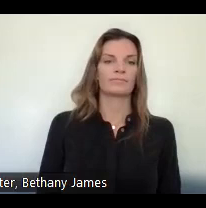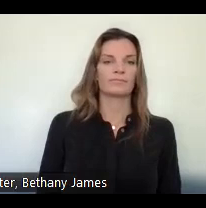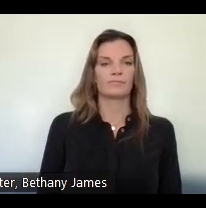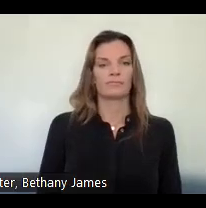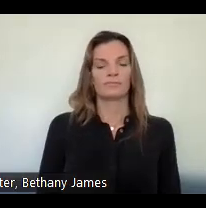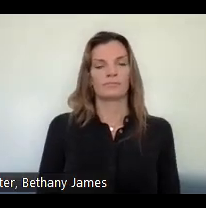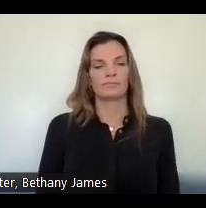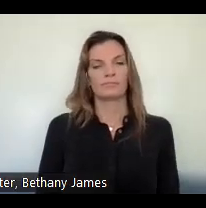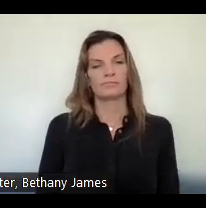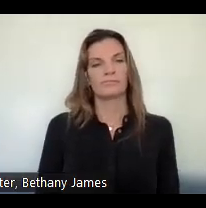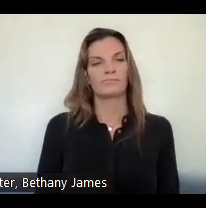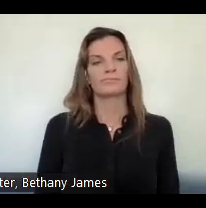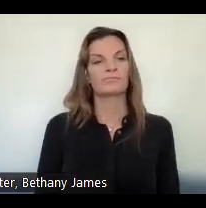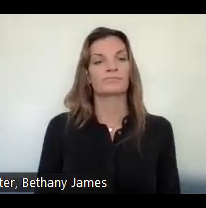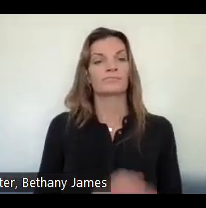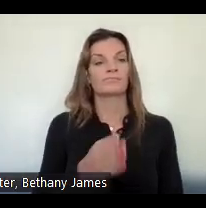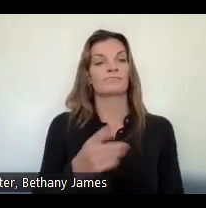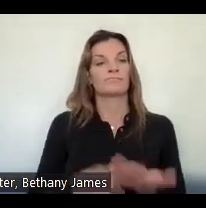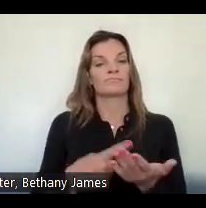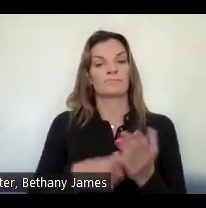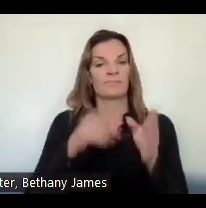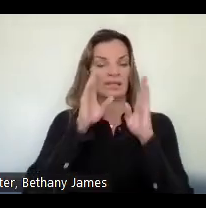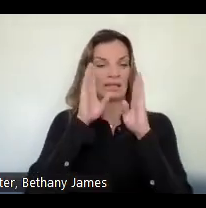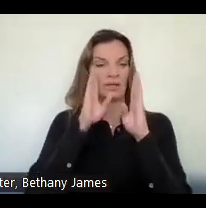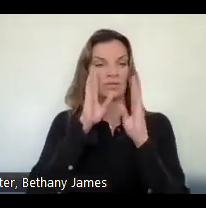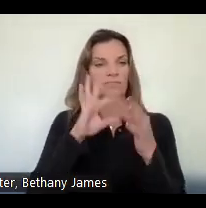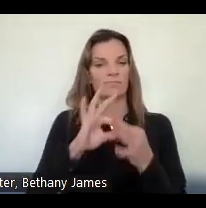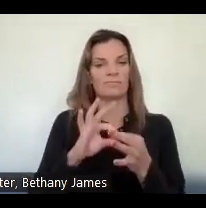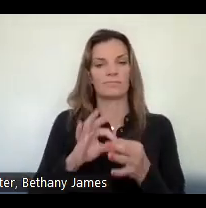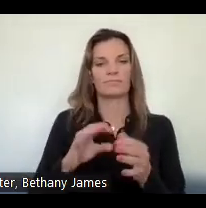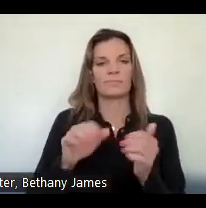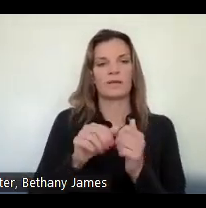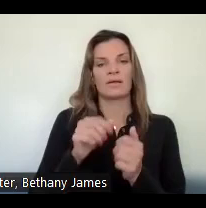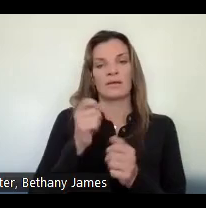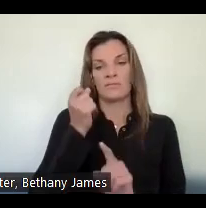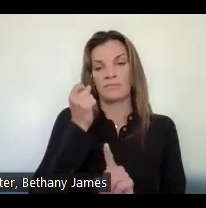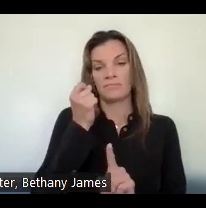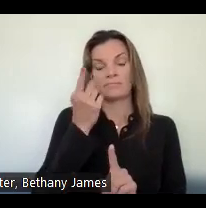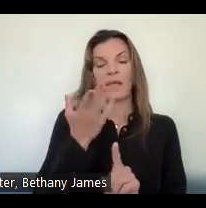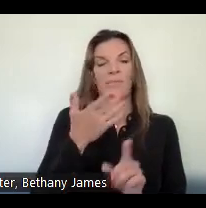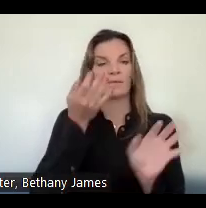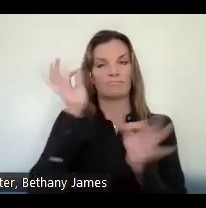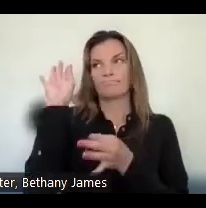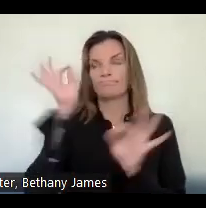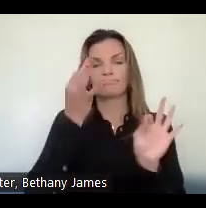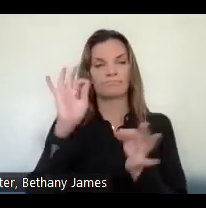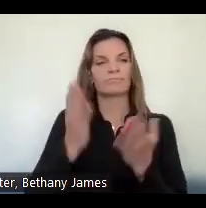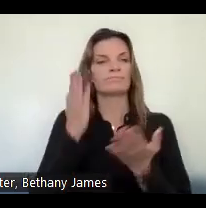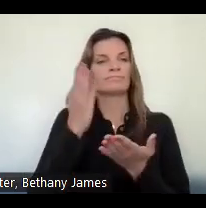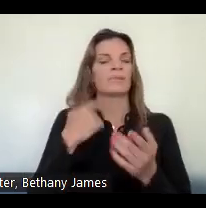going to discuss is for attention. Decreased attention and concentration in the workplace may be due to distractions that are heard or